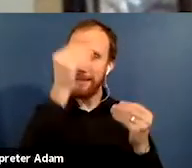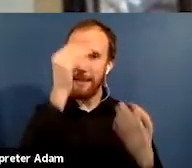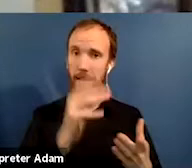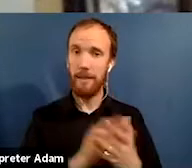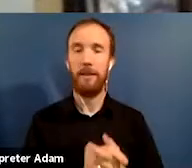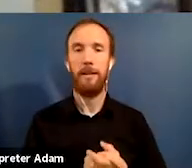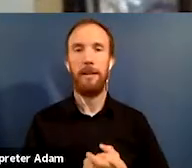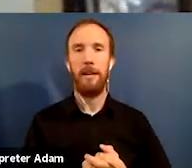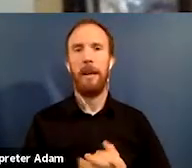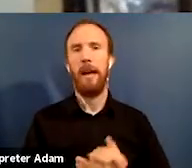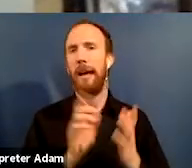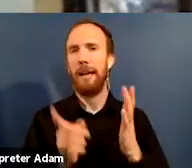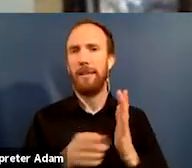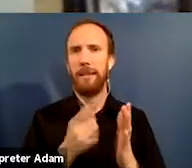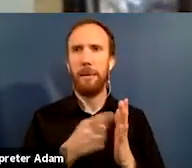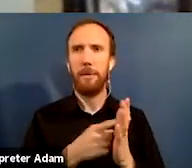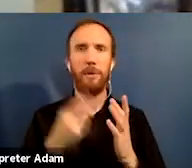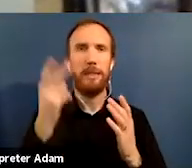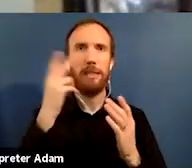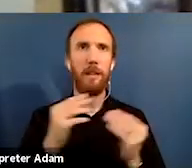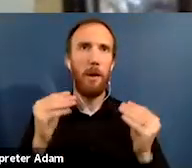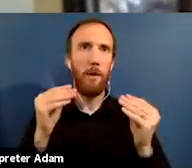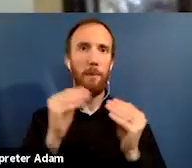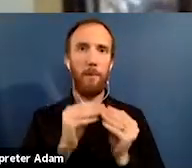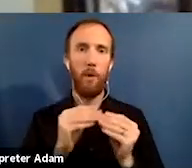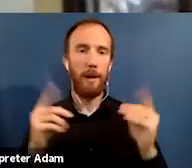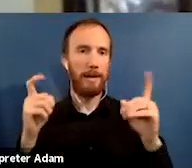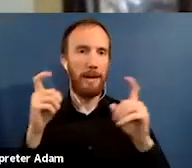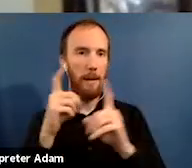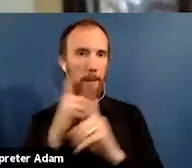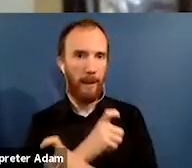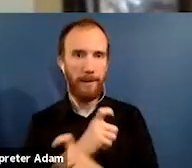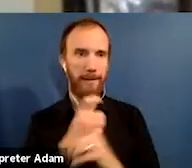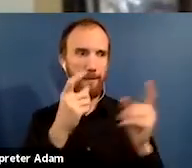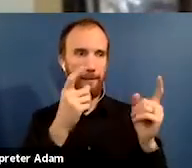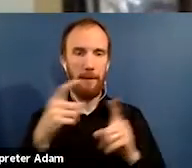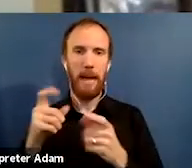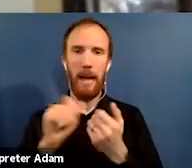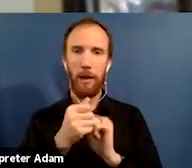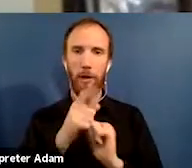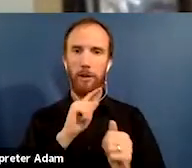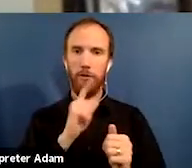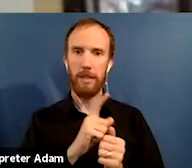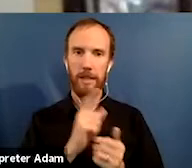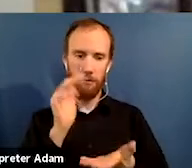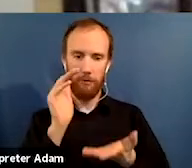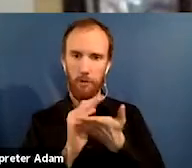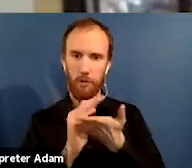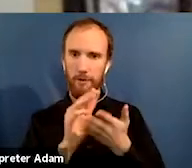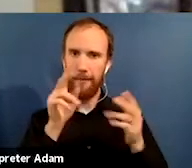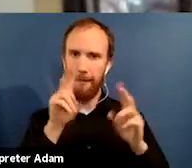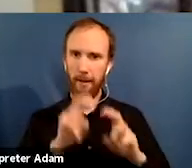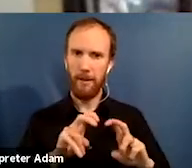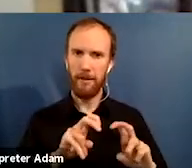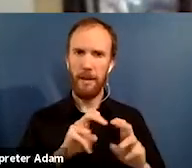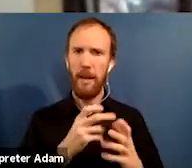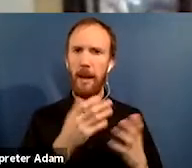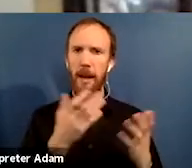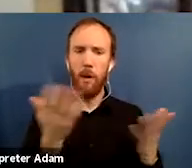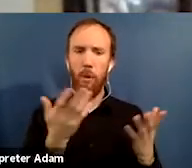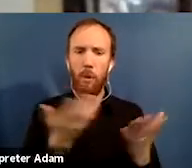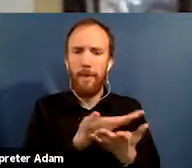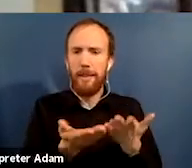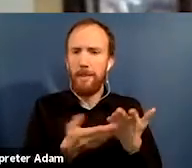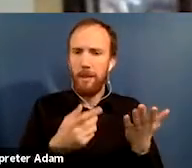are always more complex phenomena than what we can actually study, what elements of this issue are we actually learning